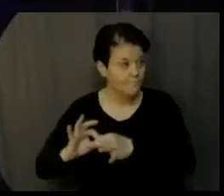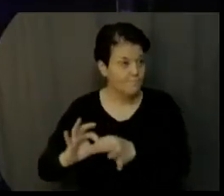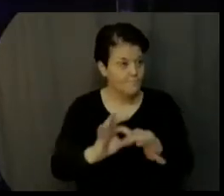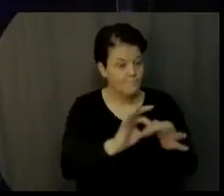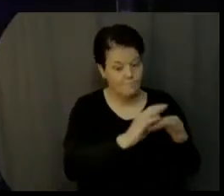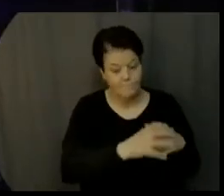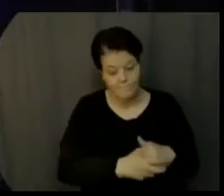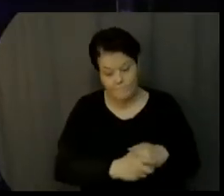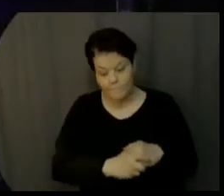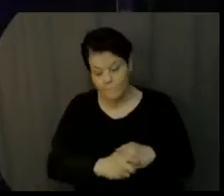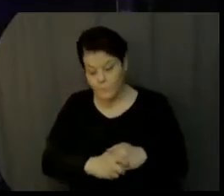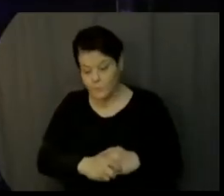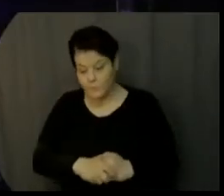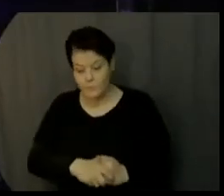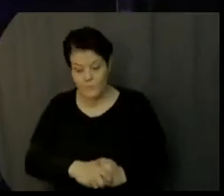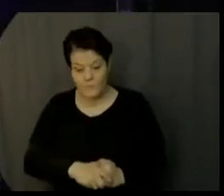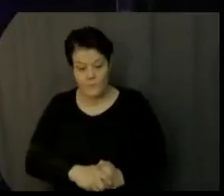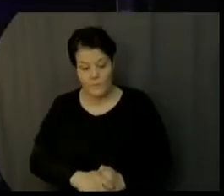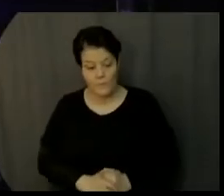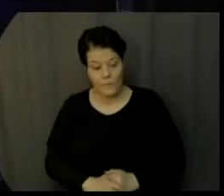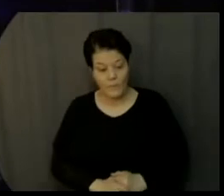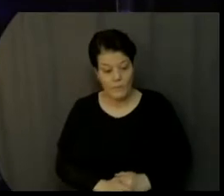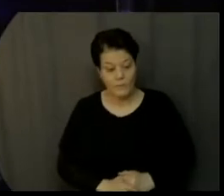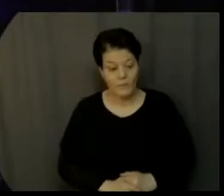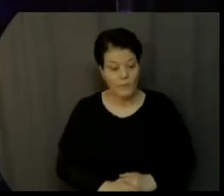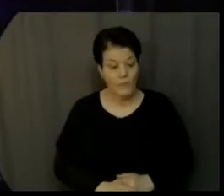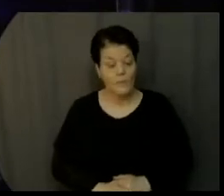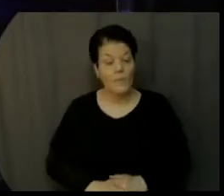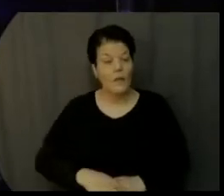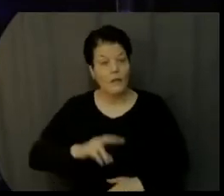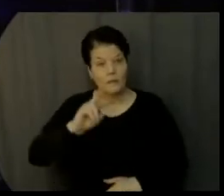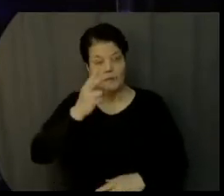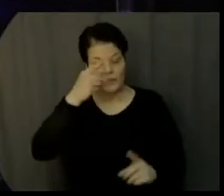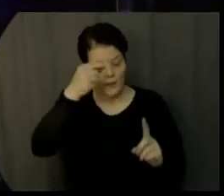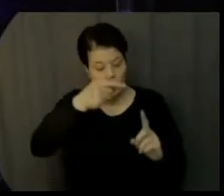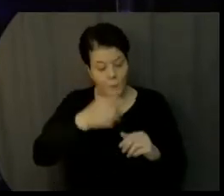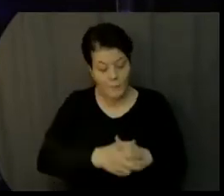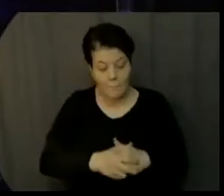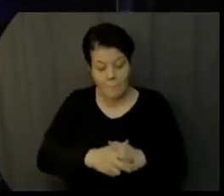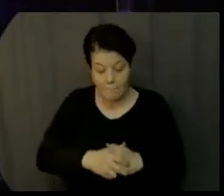Two, they were committed to shared life together. The